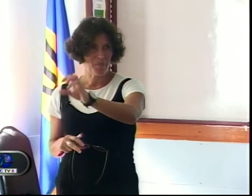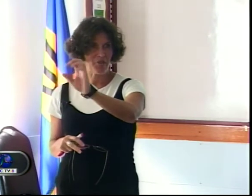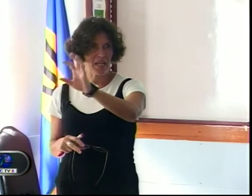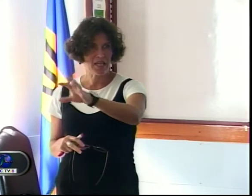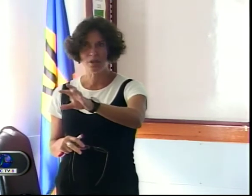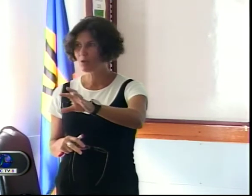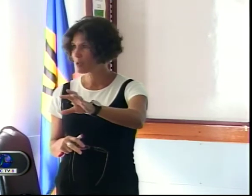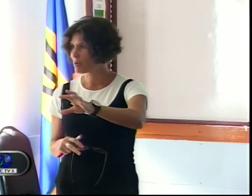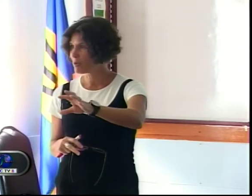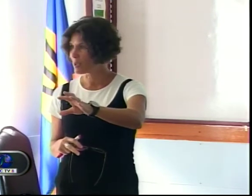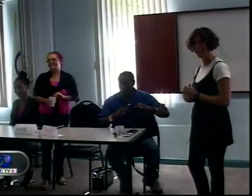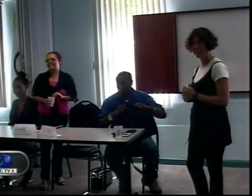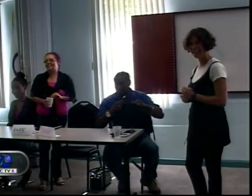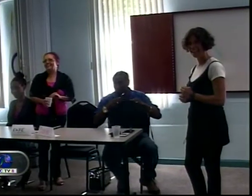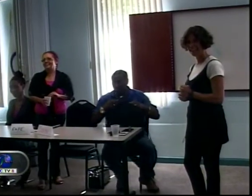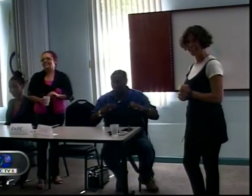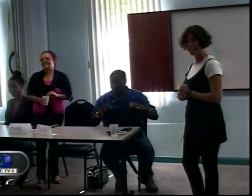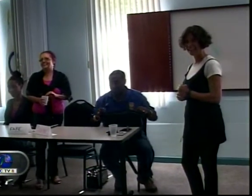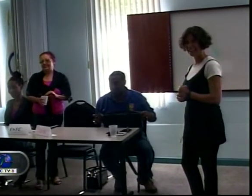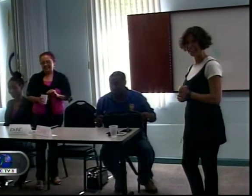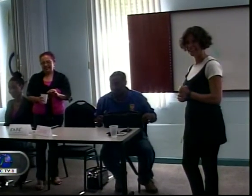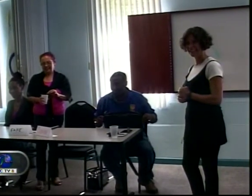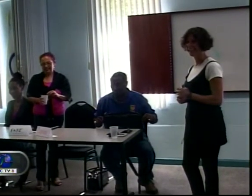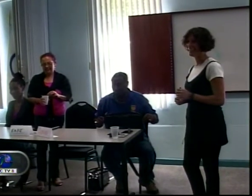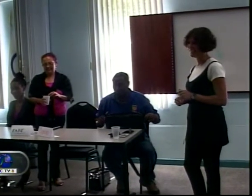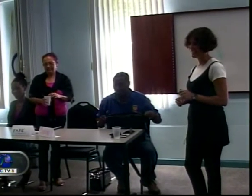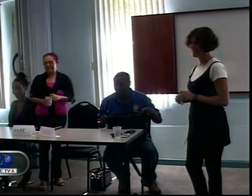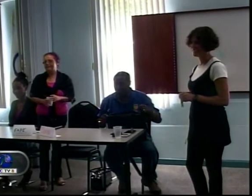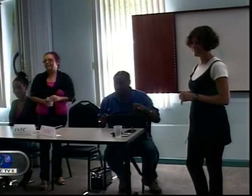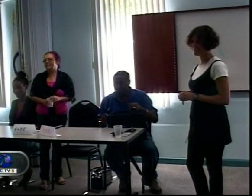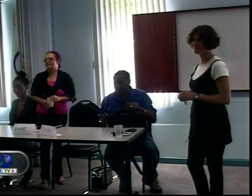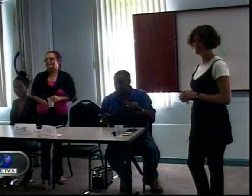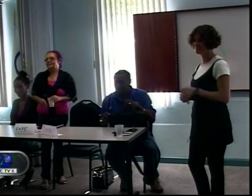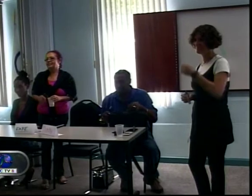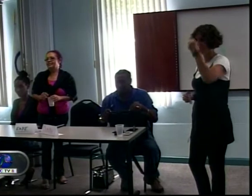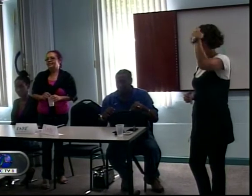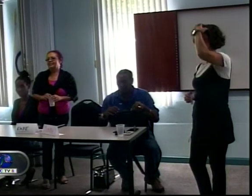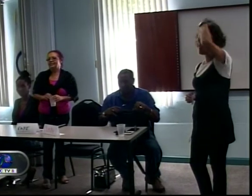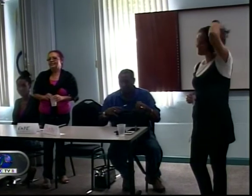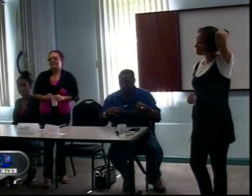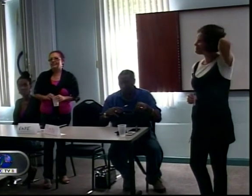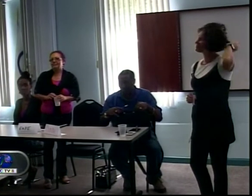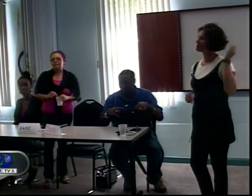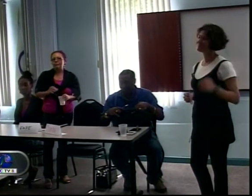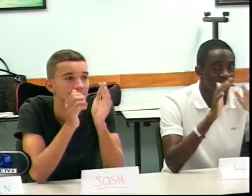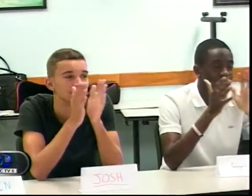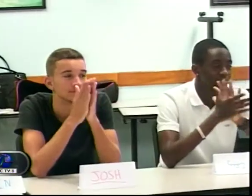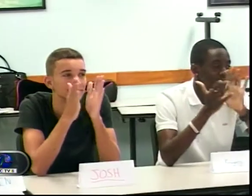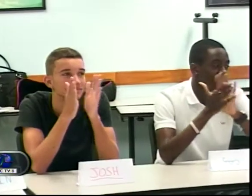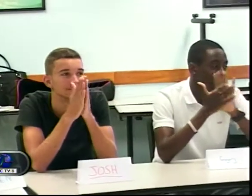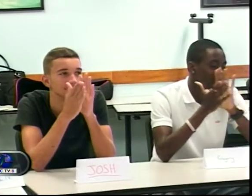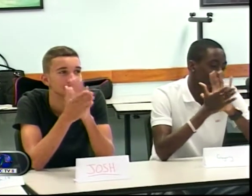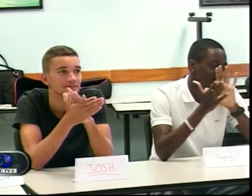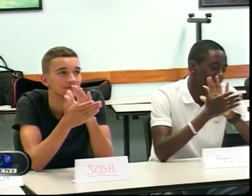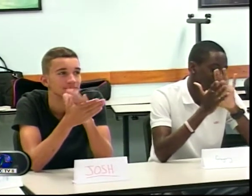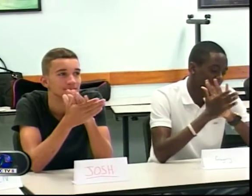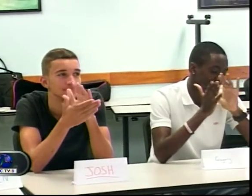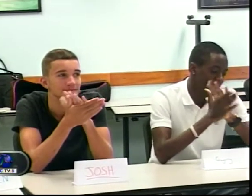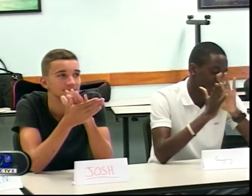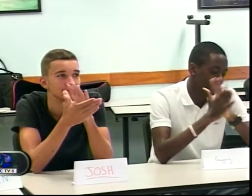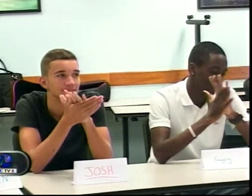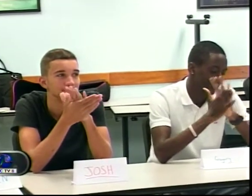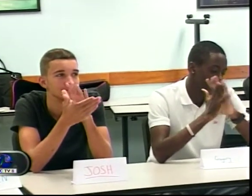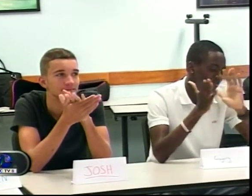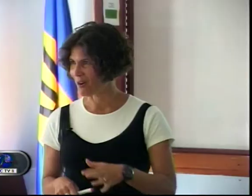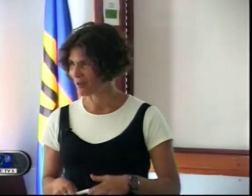us, but they need a good story. Sinson, who was here on holiday, actually grew up in Barbados and represented the island in synchronized swimming